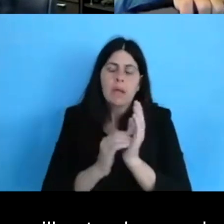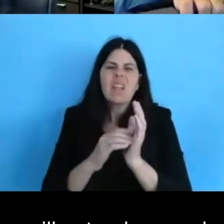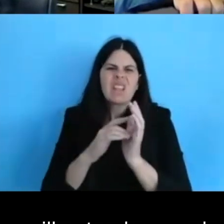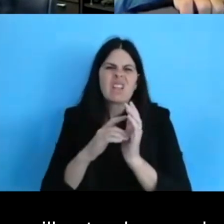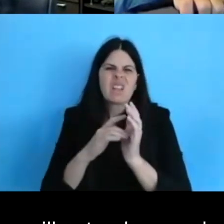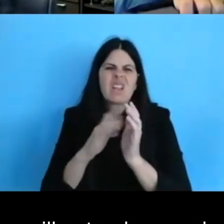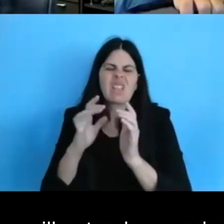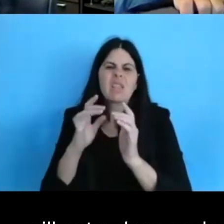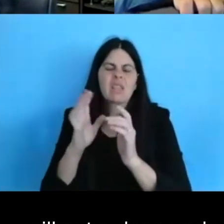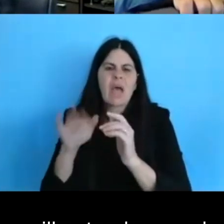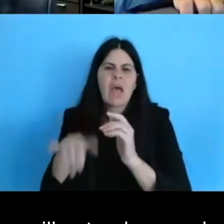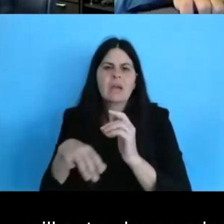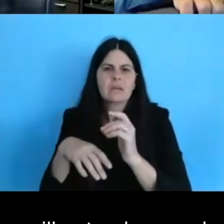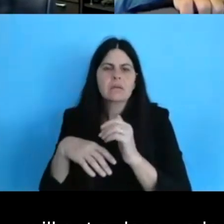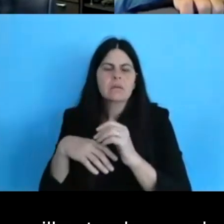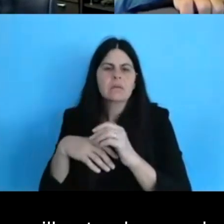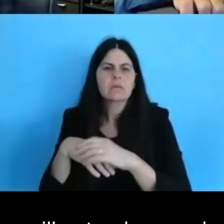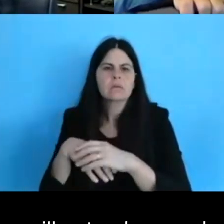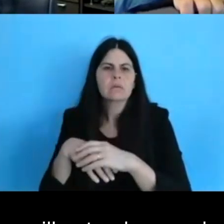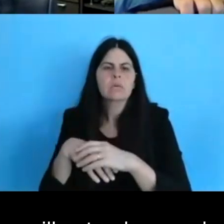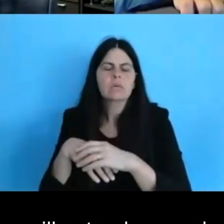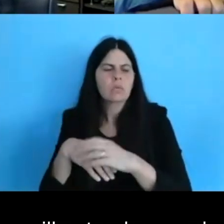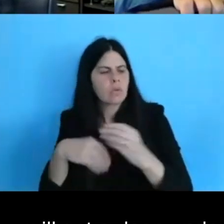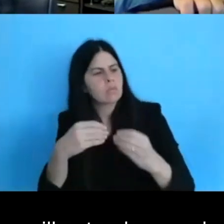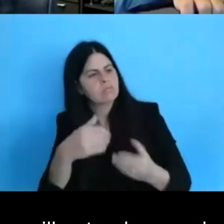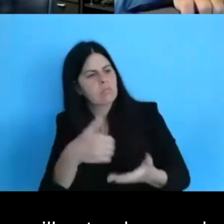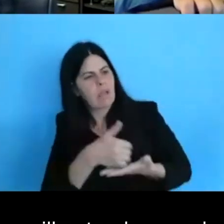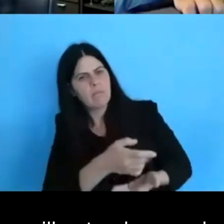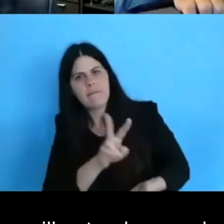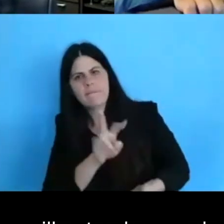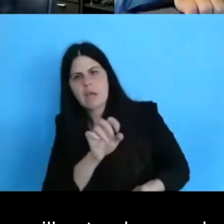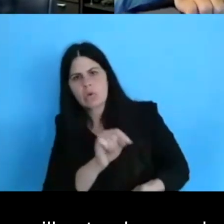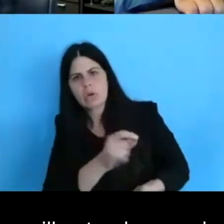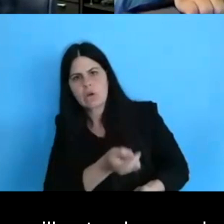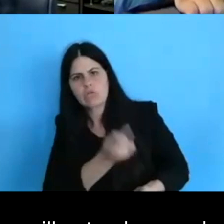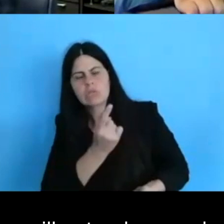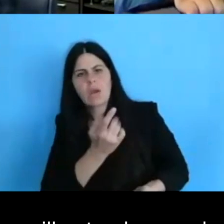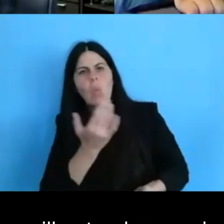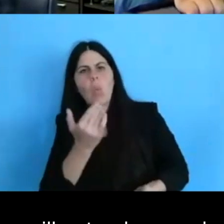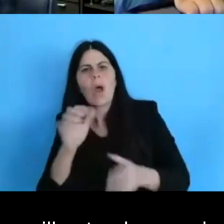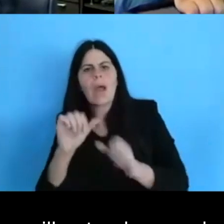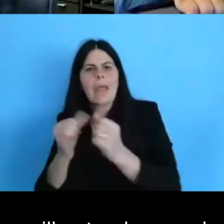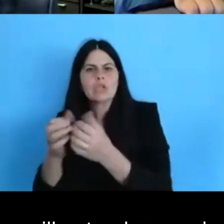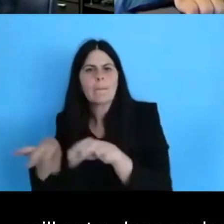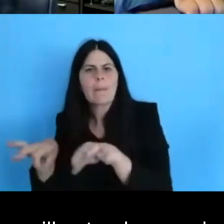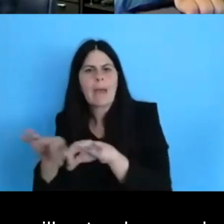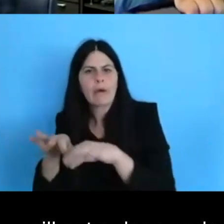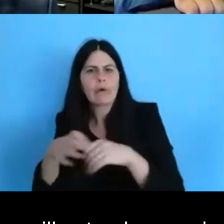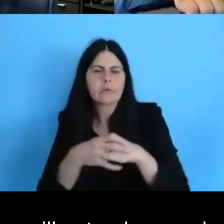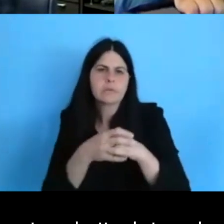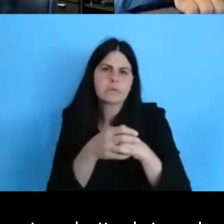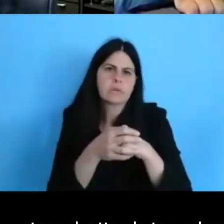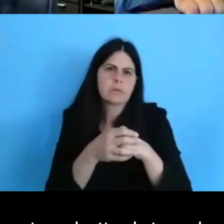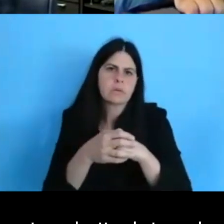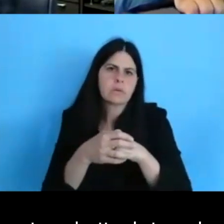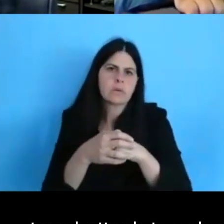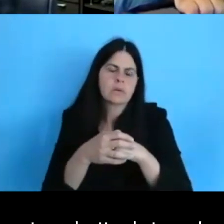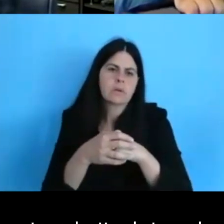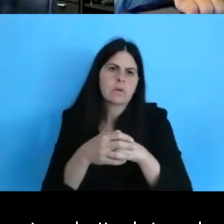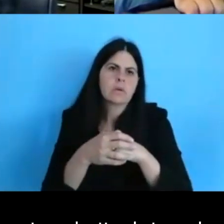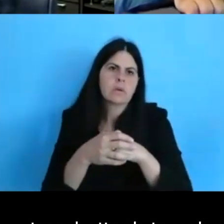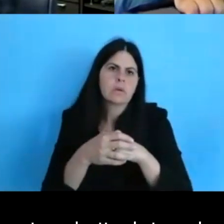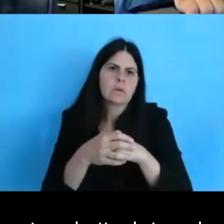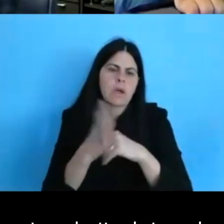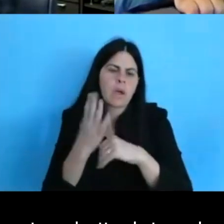deep understanding on why your agency matters, and veterans, we generally tend to